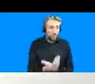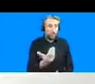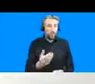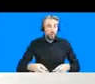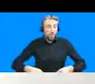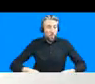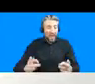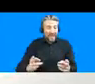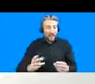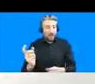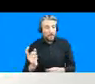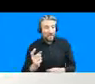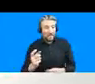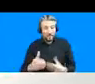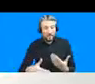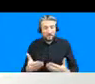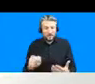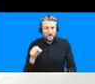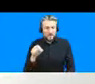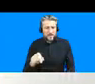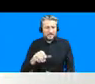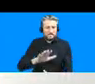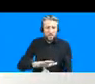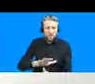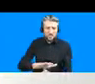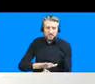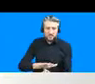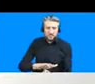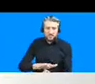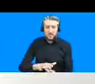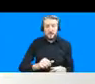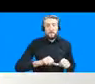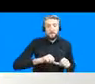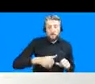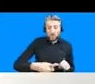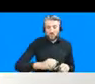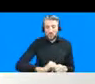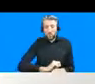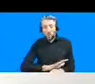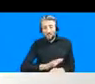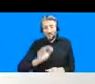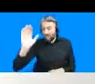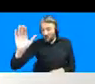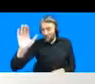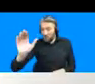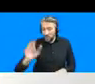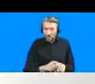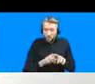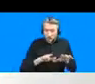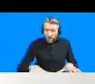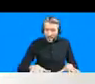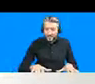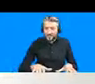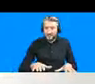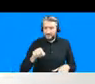anything is vitally important to understanding post-covid urban futures how they pan out in cities of the global